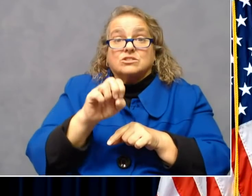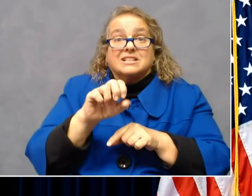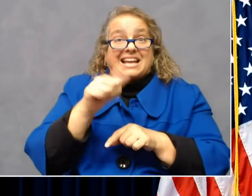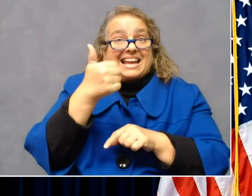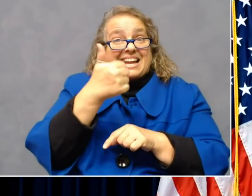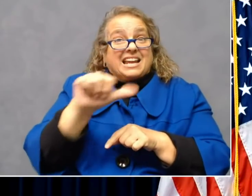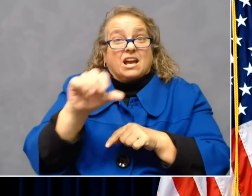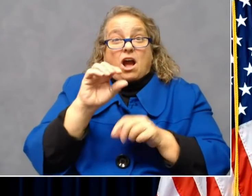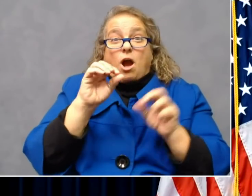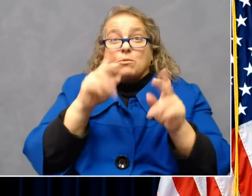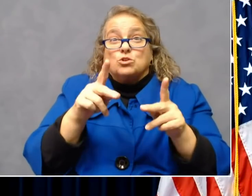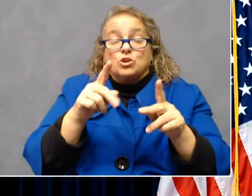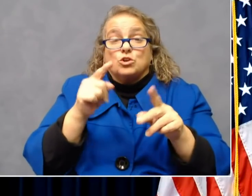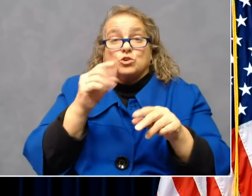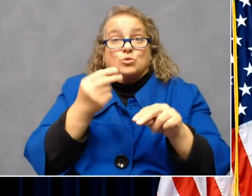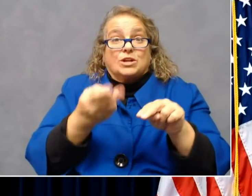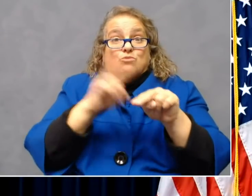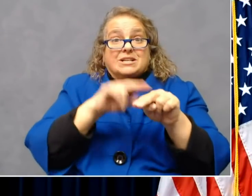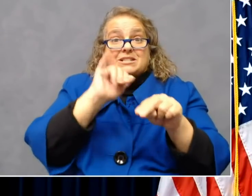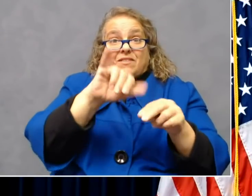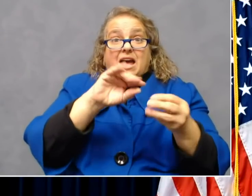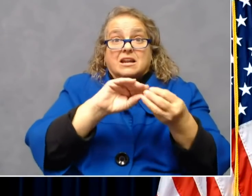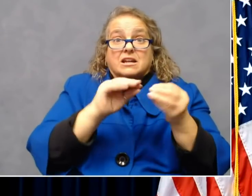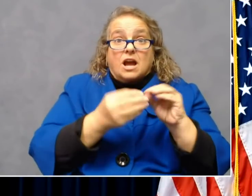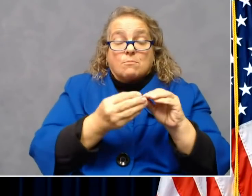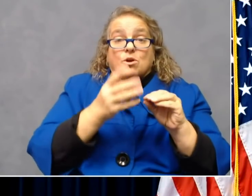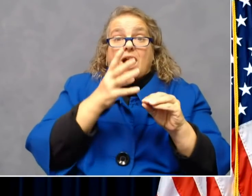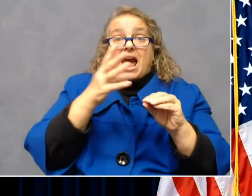limited capacity after December 13th.